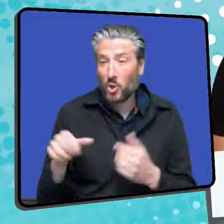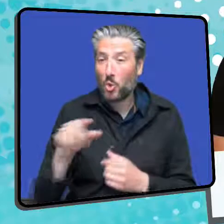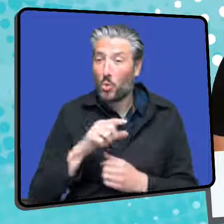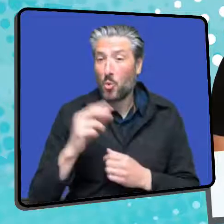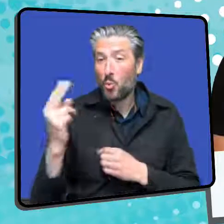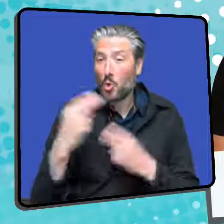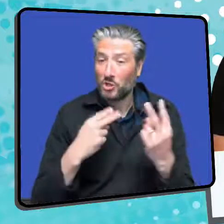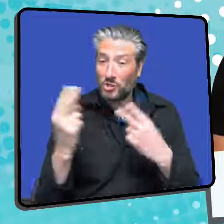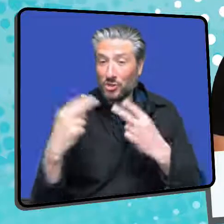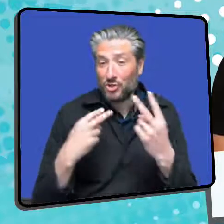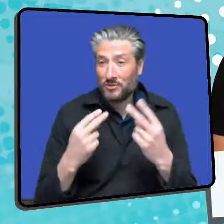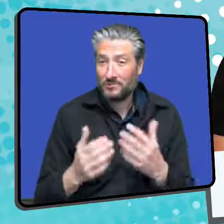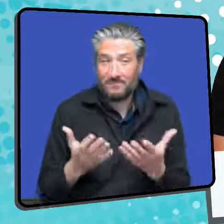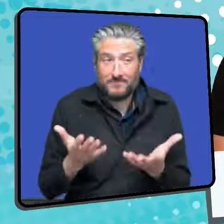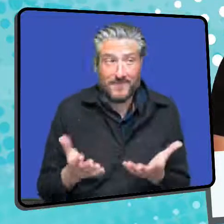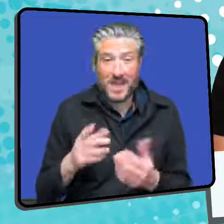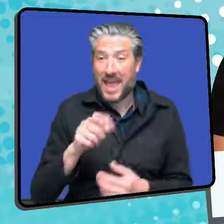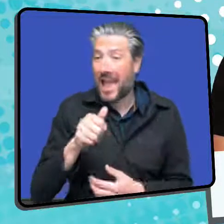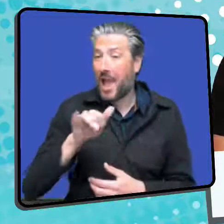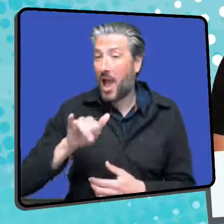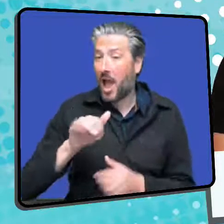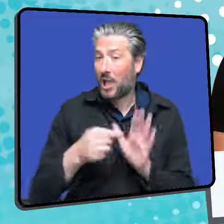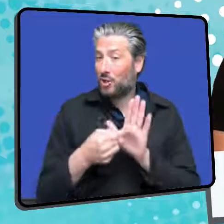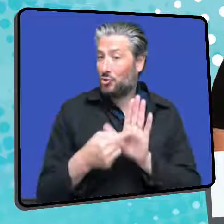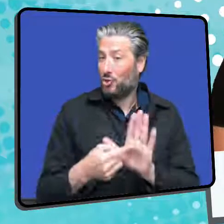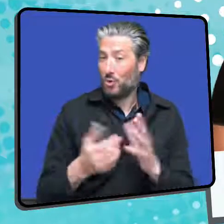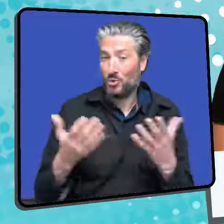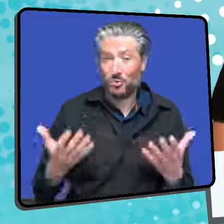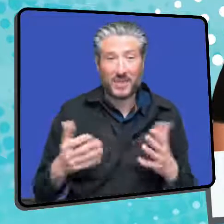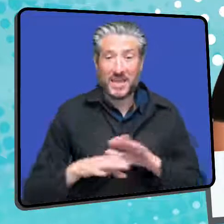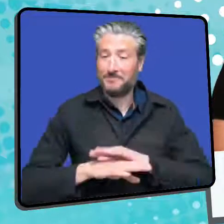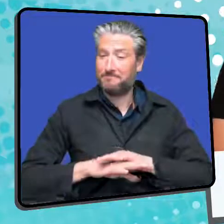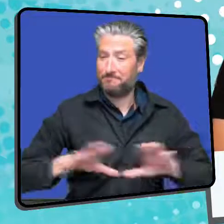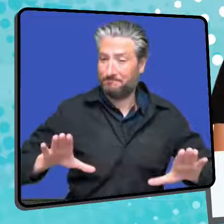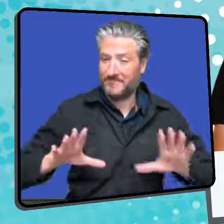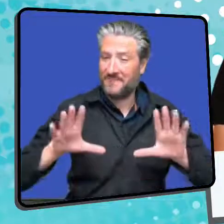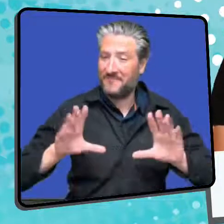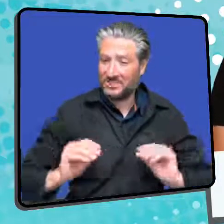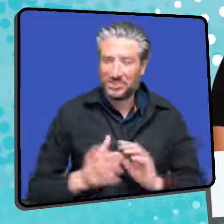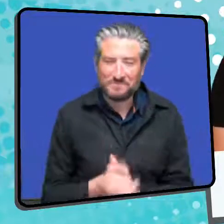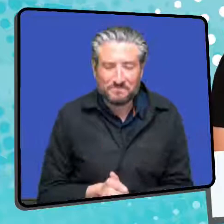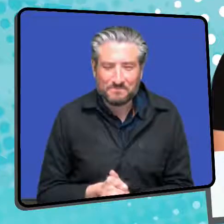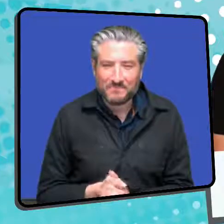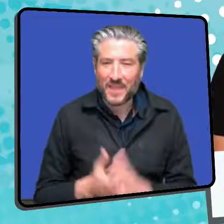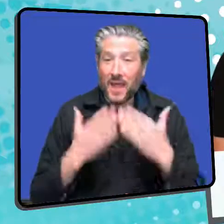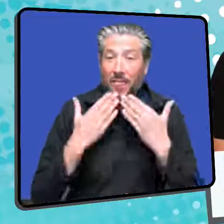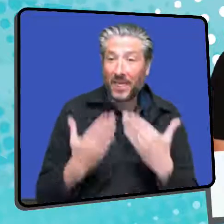Bit of AI show with Henk and Amy. Thanks for watching. See you next week.